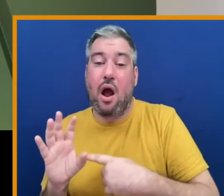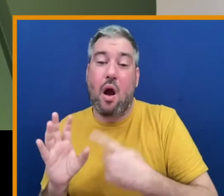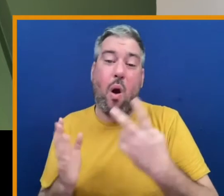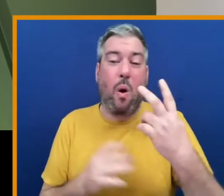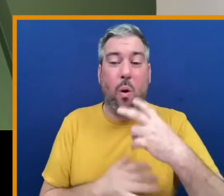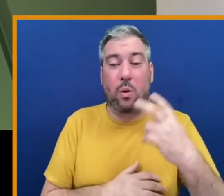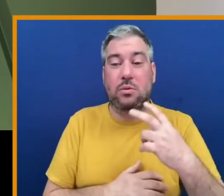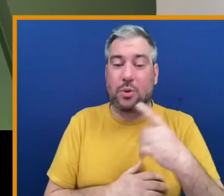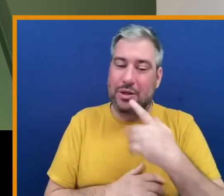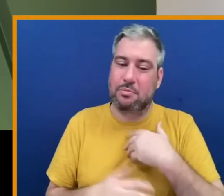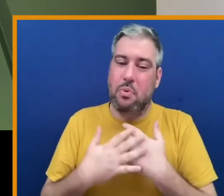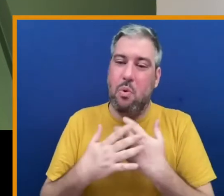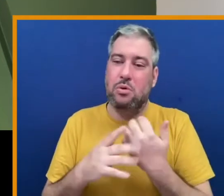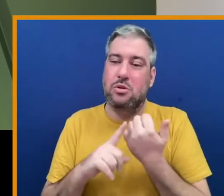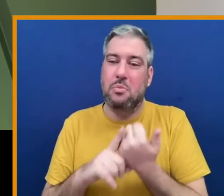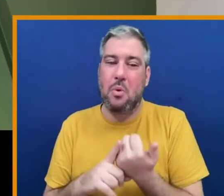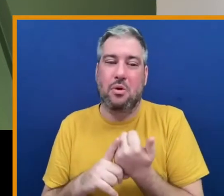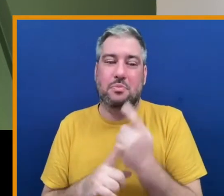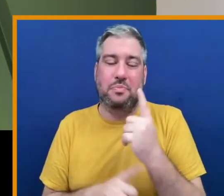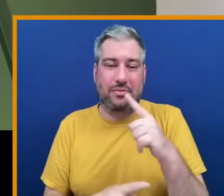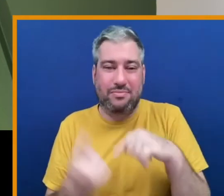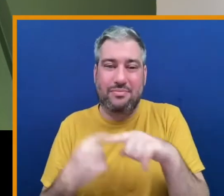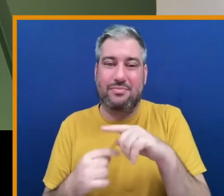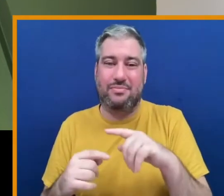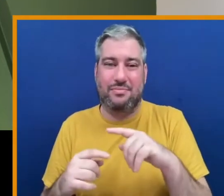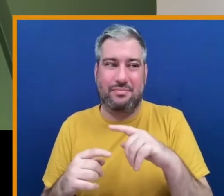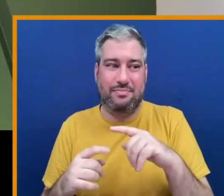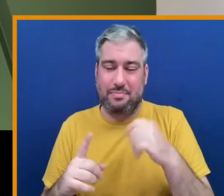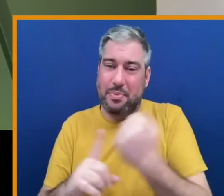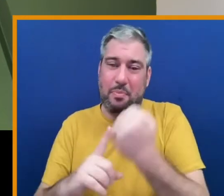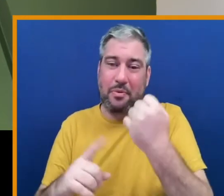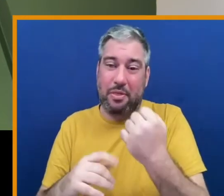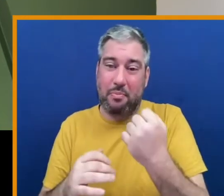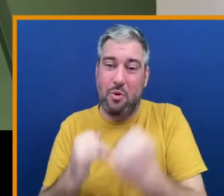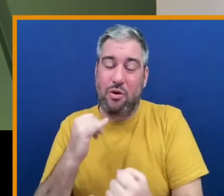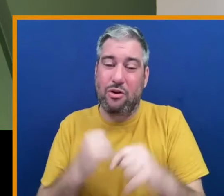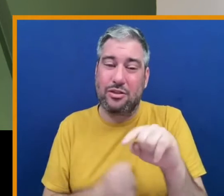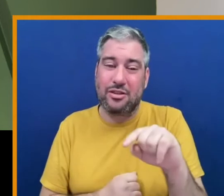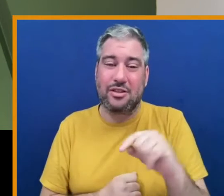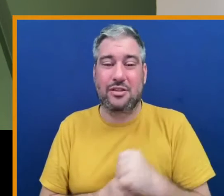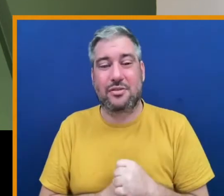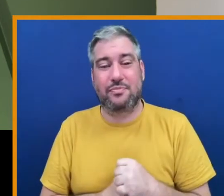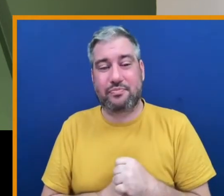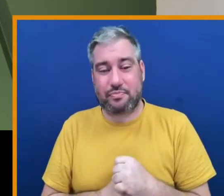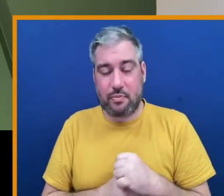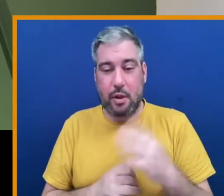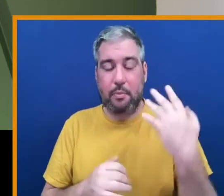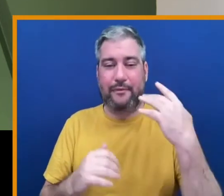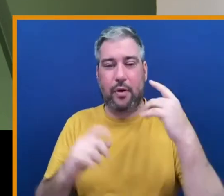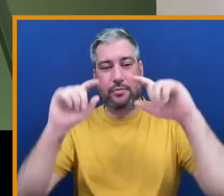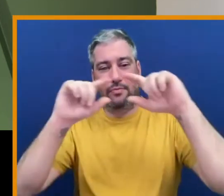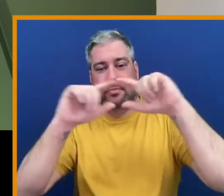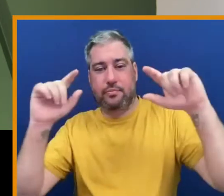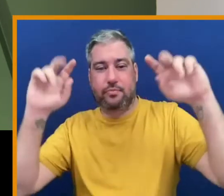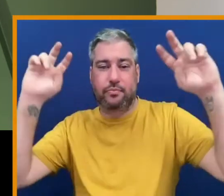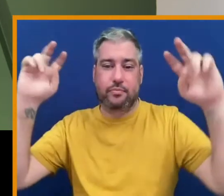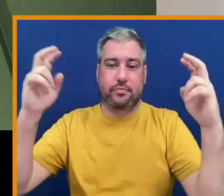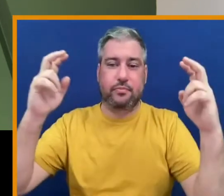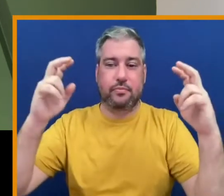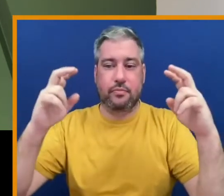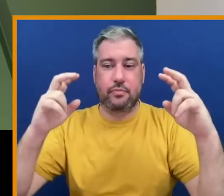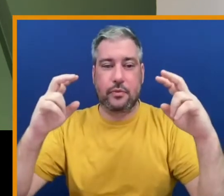hardest. We had a strapline in this party a few years ago that thankfully does still appear on tweets and focus leaflets. And that's